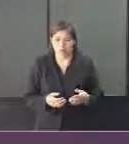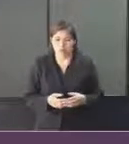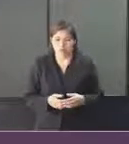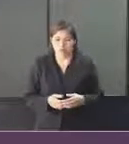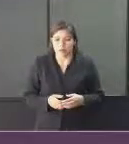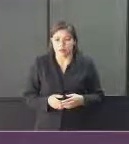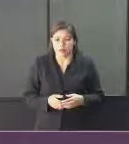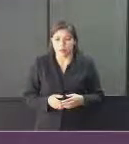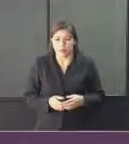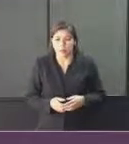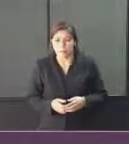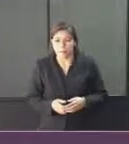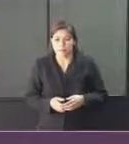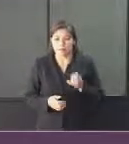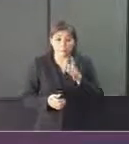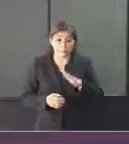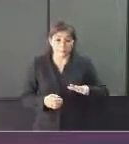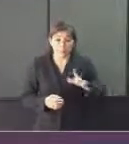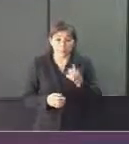150 actions